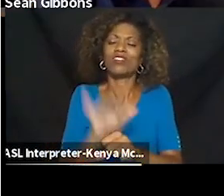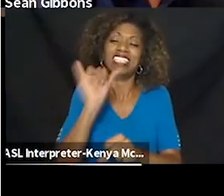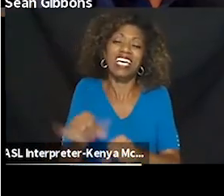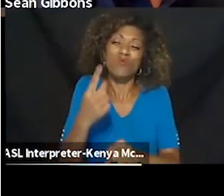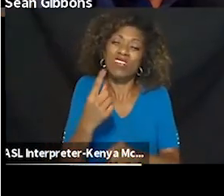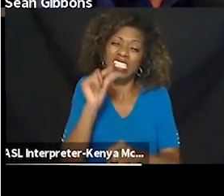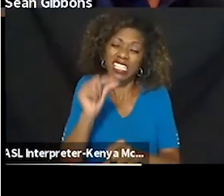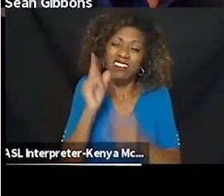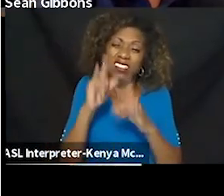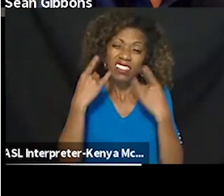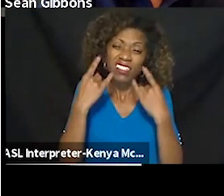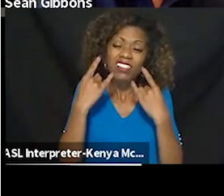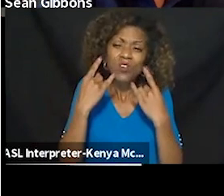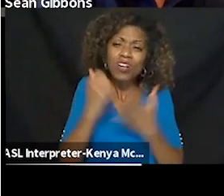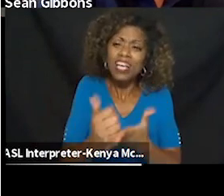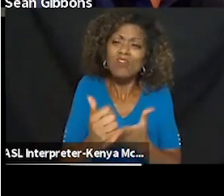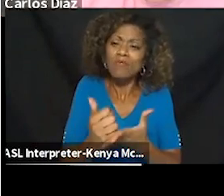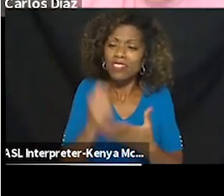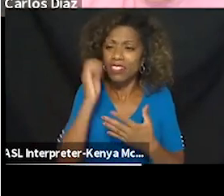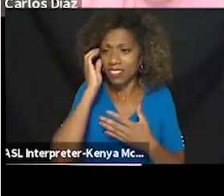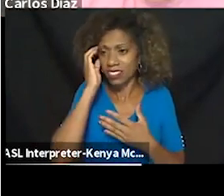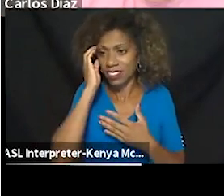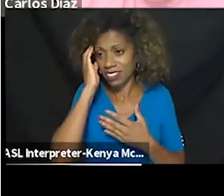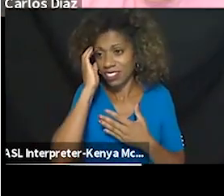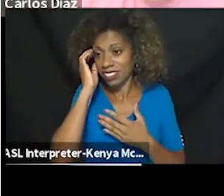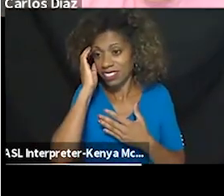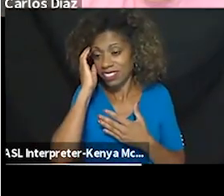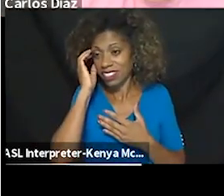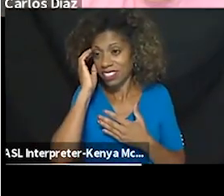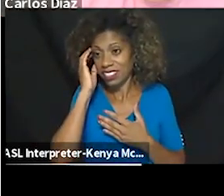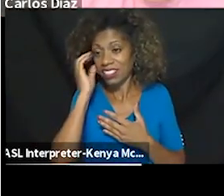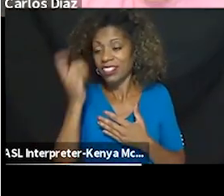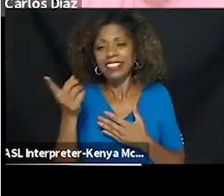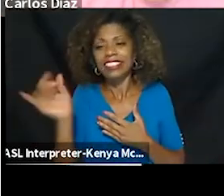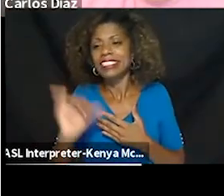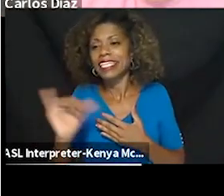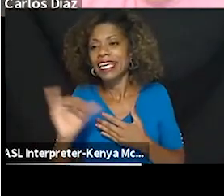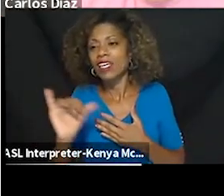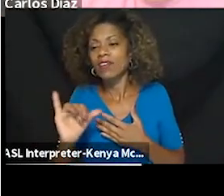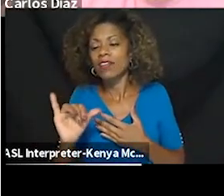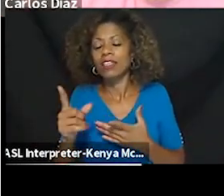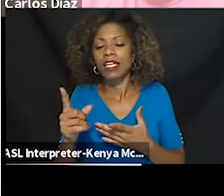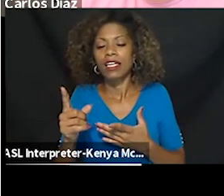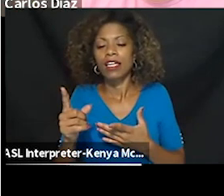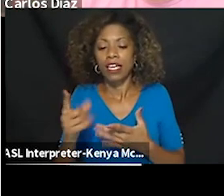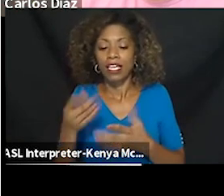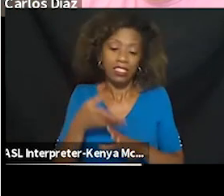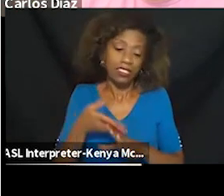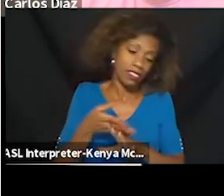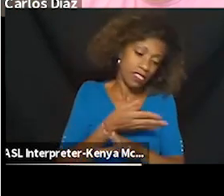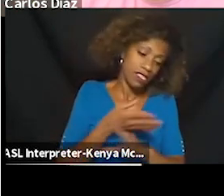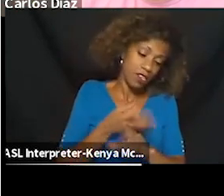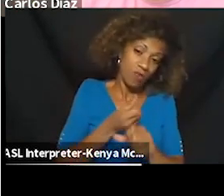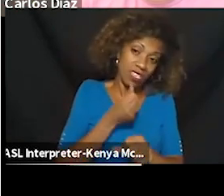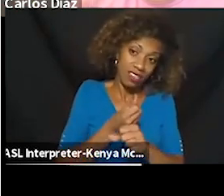Carlos, how about you, sir? I think sort of tied to what Estelle was sharing, let's not forget what we've learned. You know, thinking back a year ago